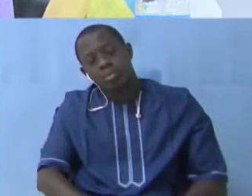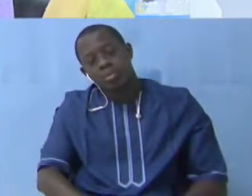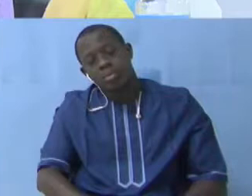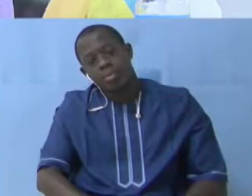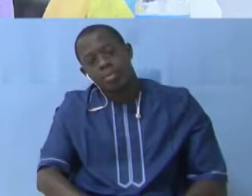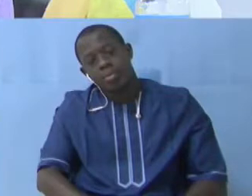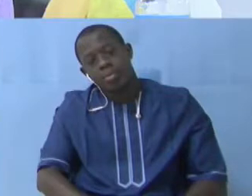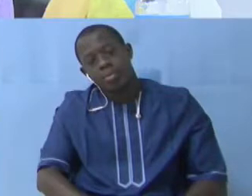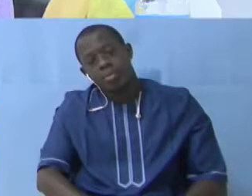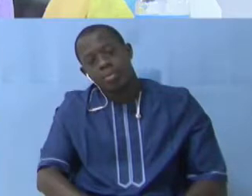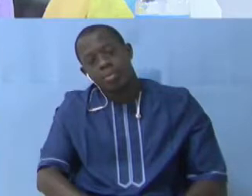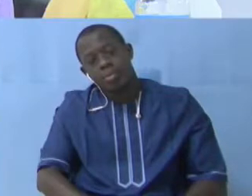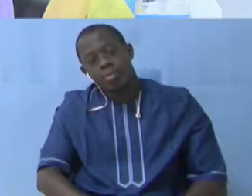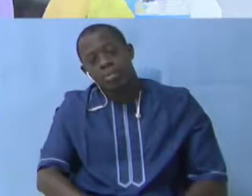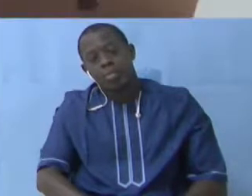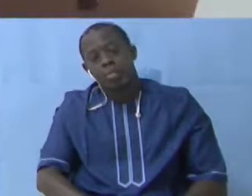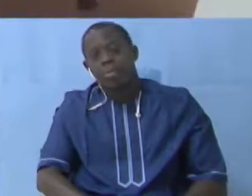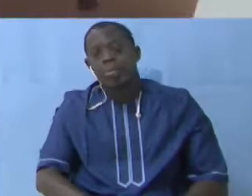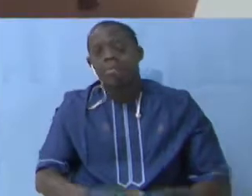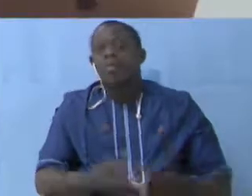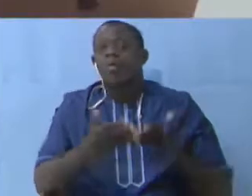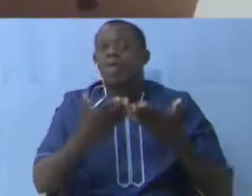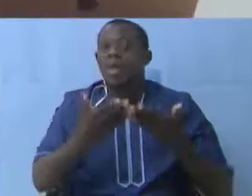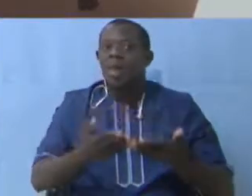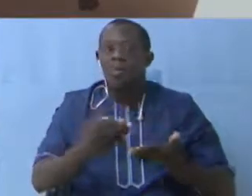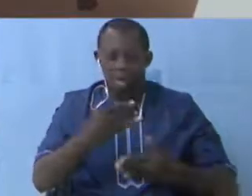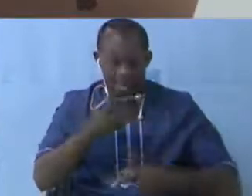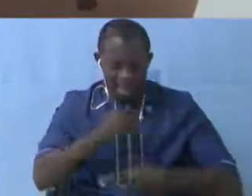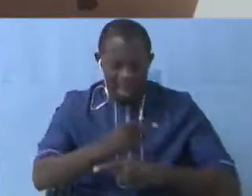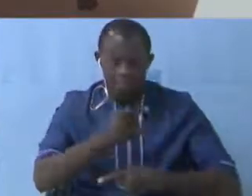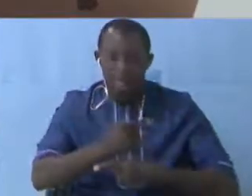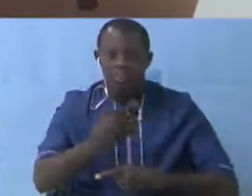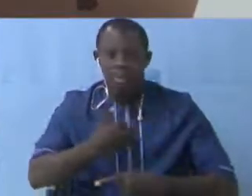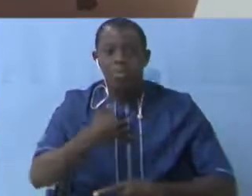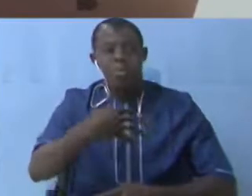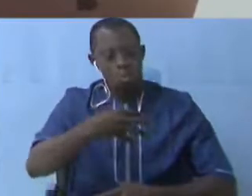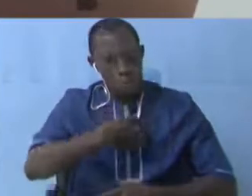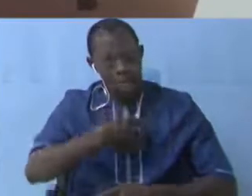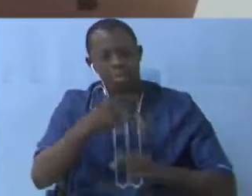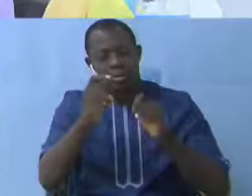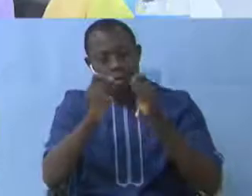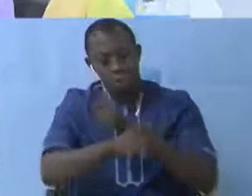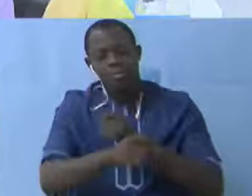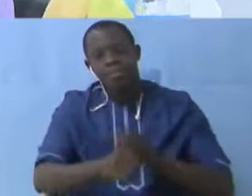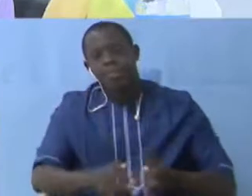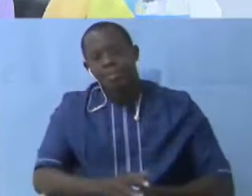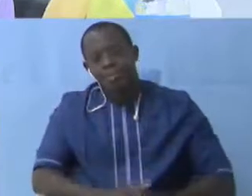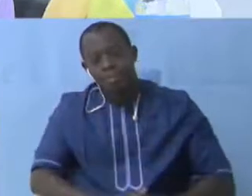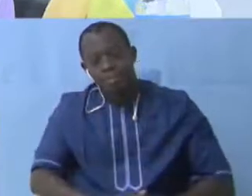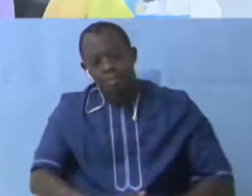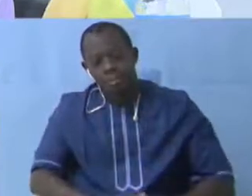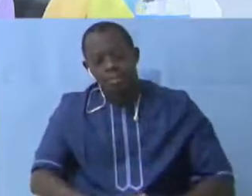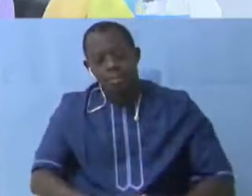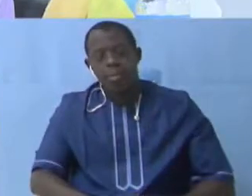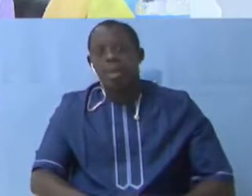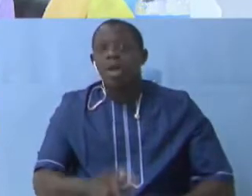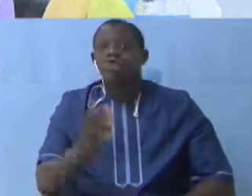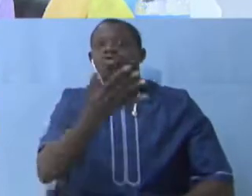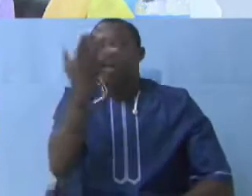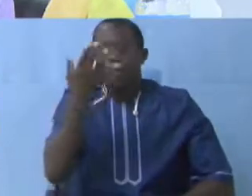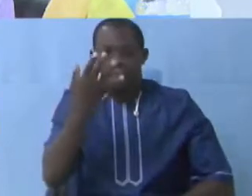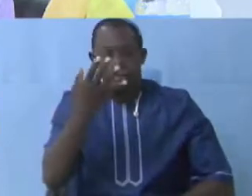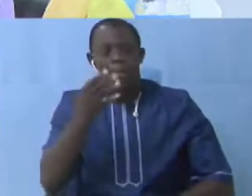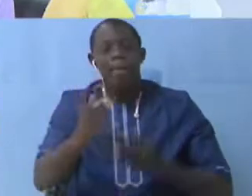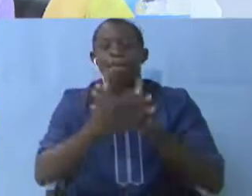But at this point now, the Gambians want to change. Yeah, the Gambians who, at least some of them,